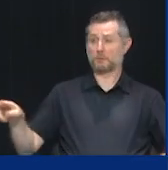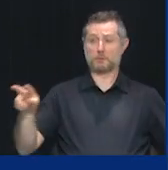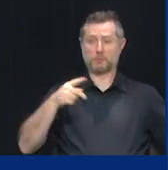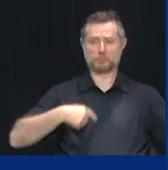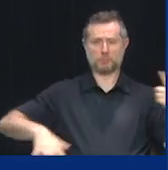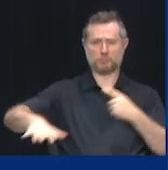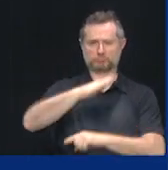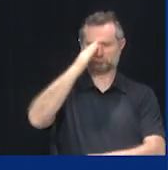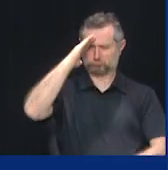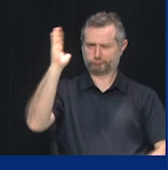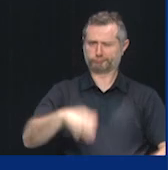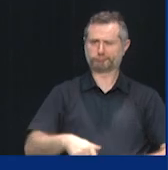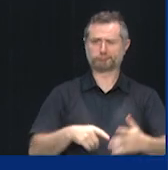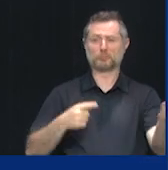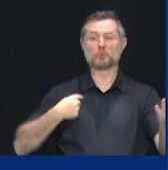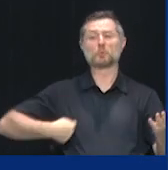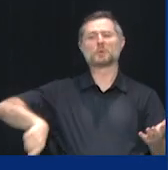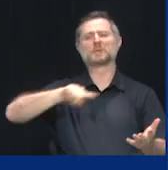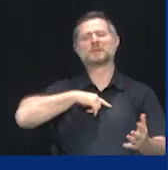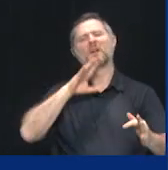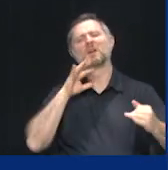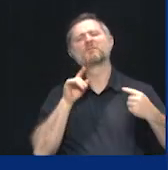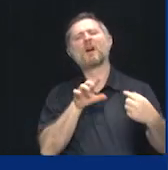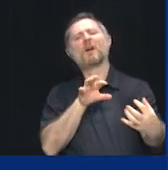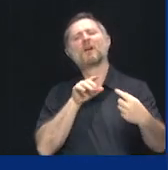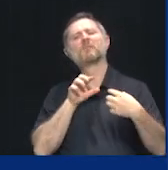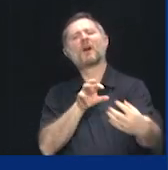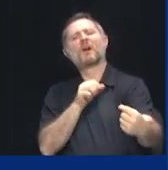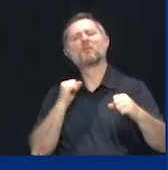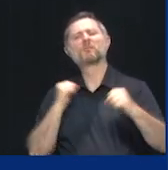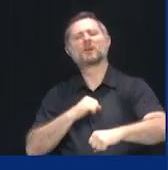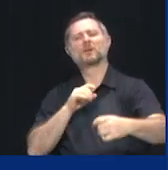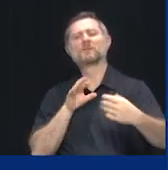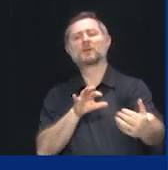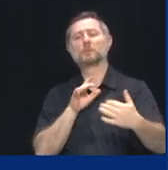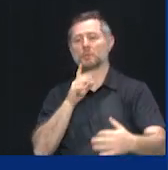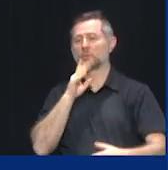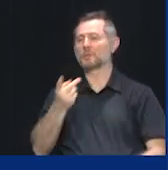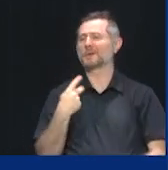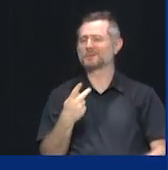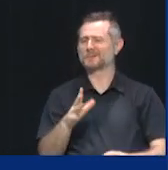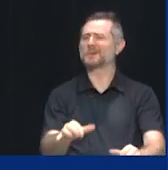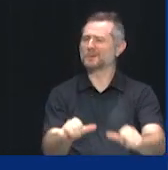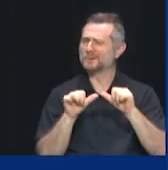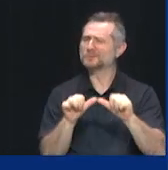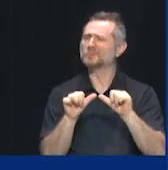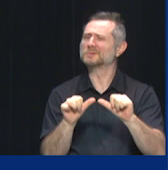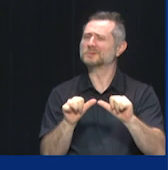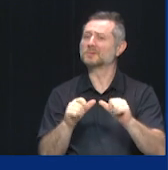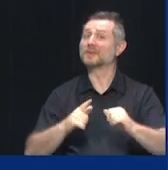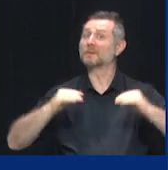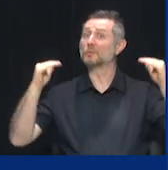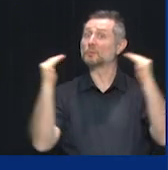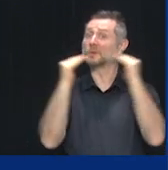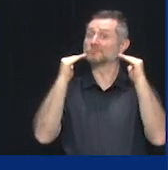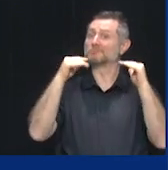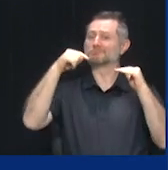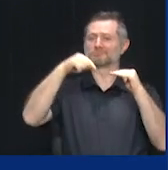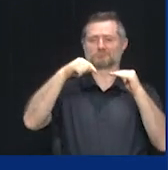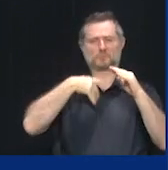we have had to fight, and we will continue to fight, and that equality is our goal and nothing less.